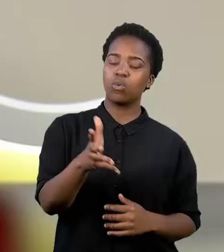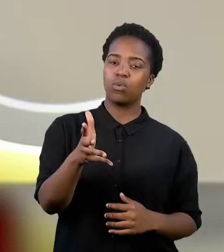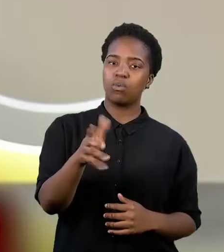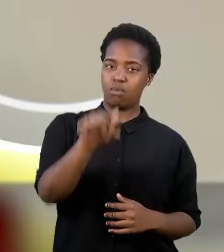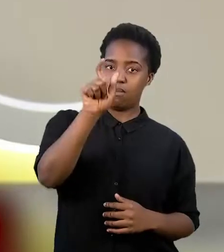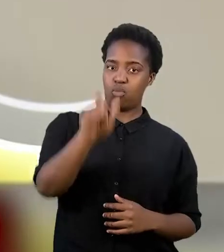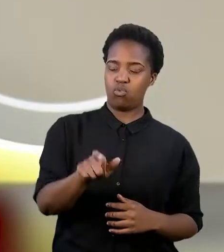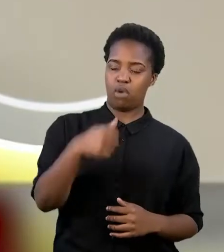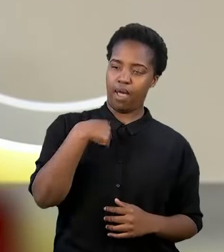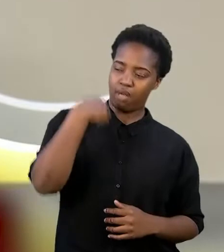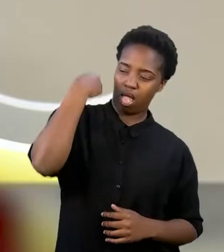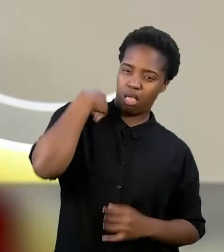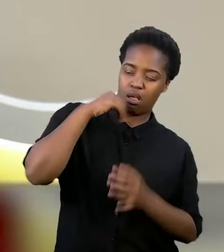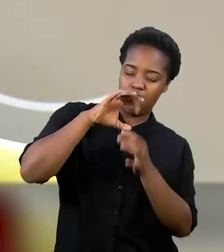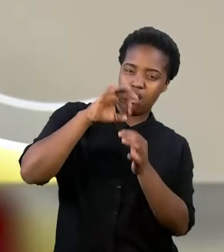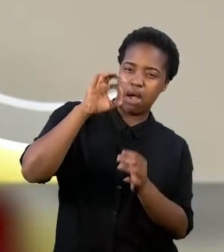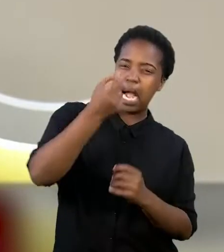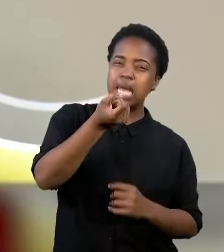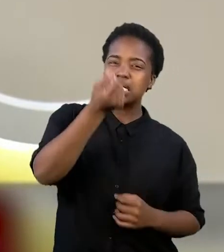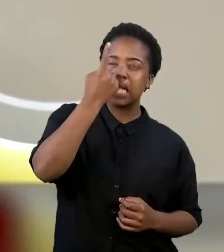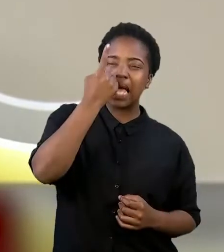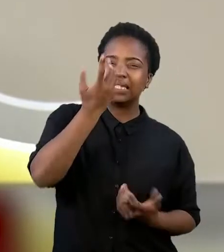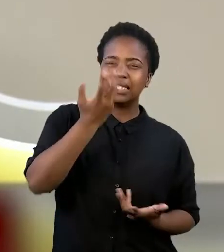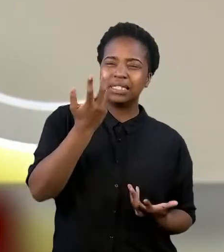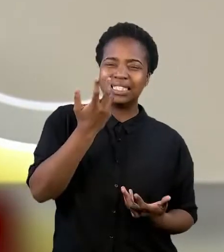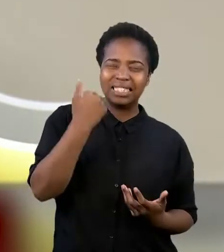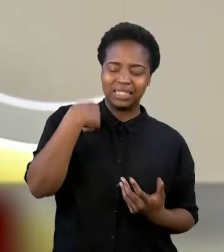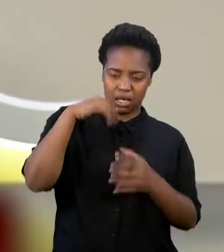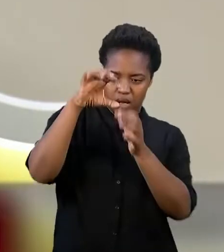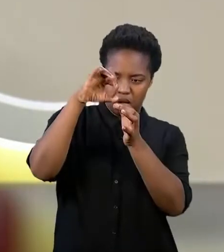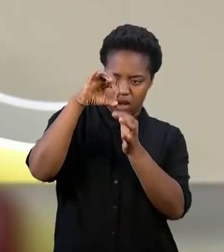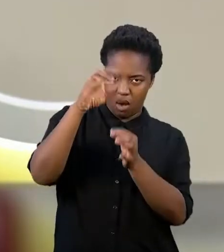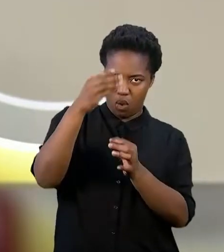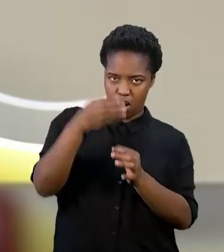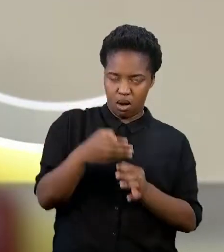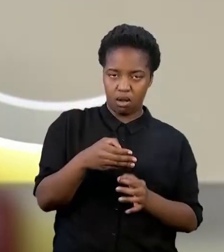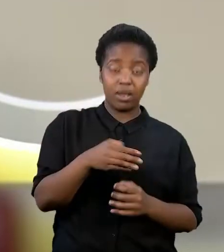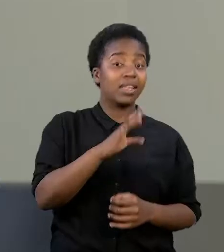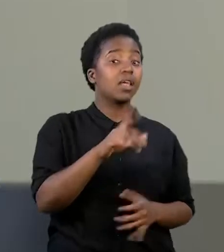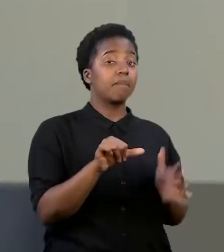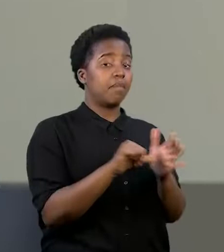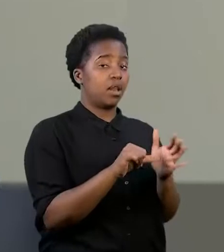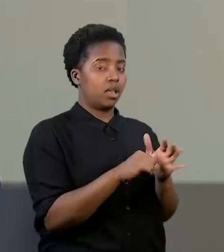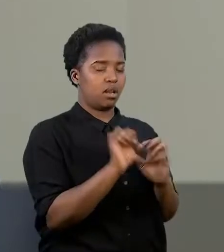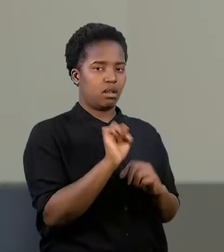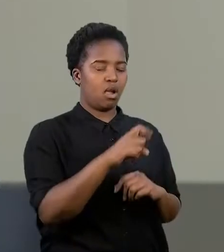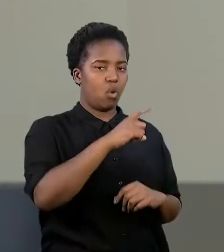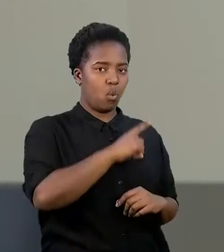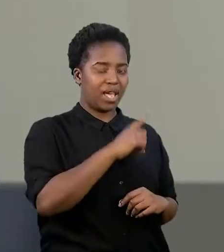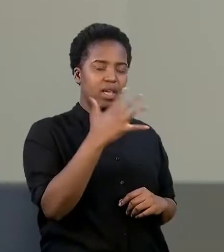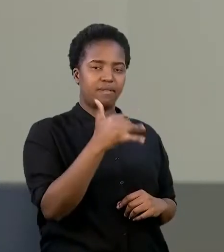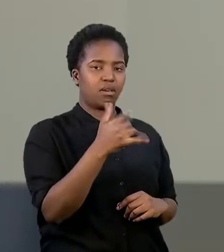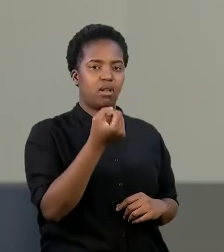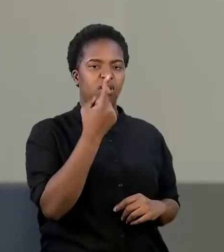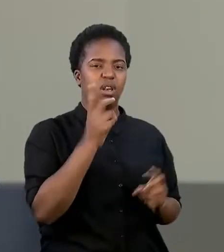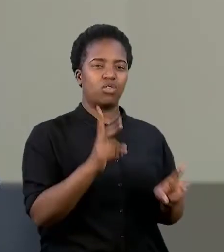for a person with spinal cord injury to understand where the level of their injury is? I think it's fundamental, and